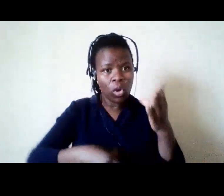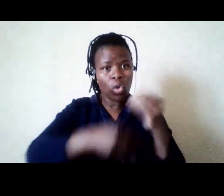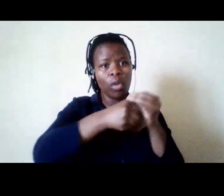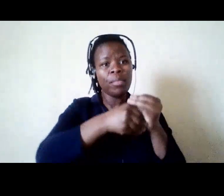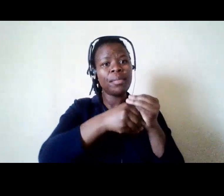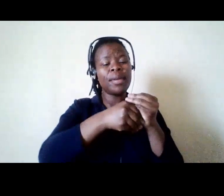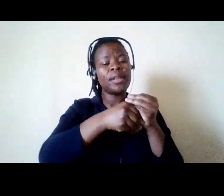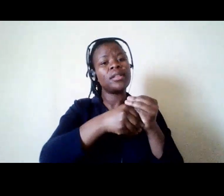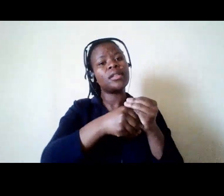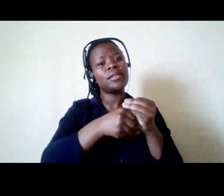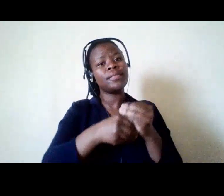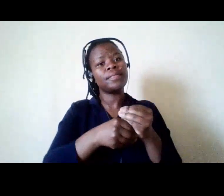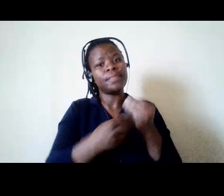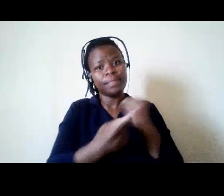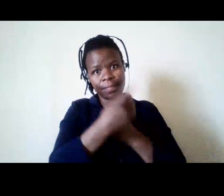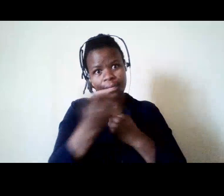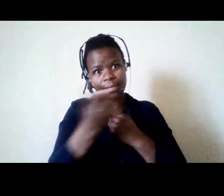education?